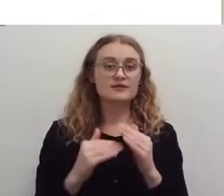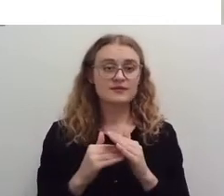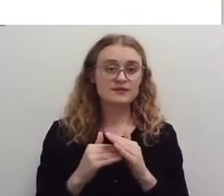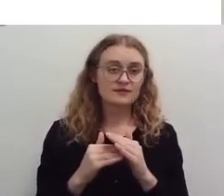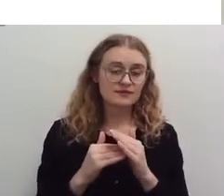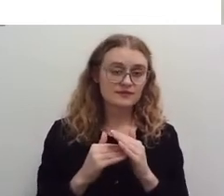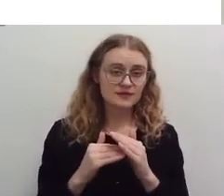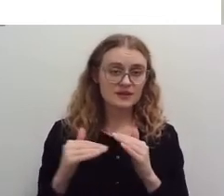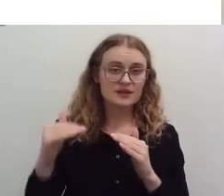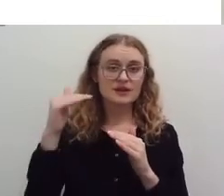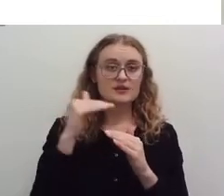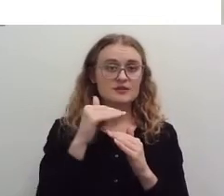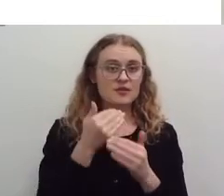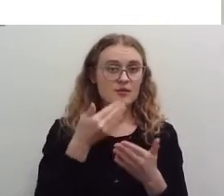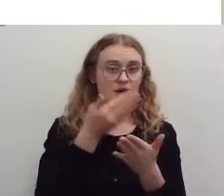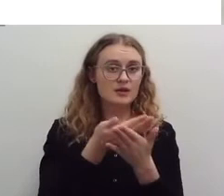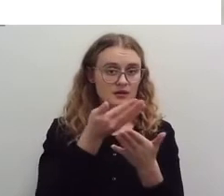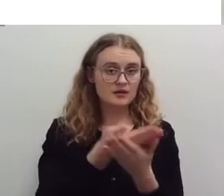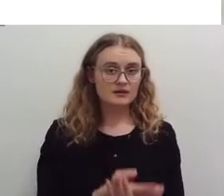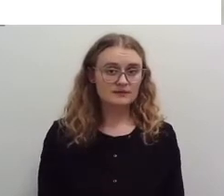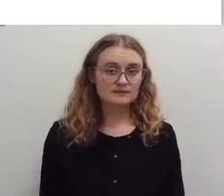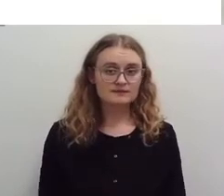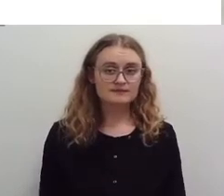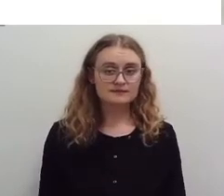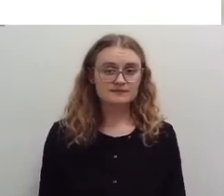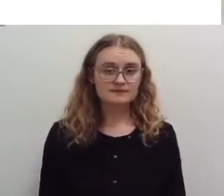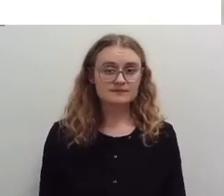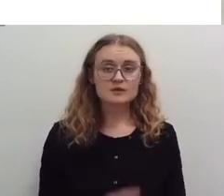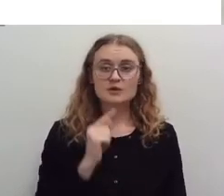Central Union for Child Welfare in Finland. Welcome, Anna.